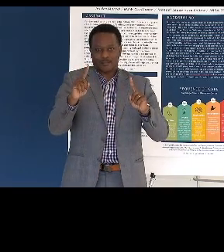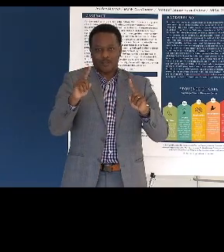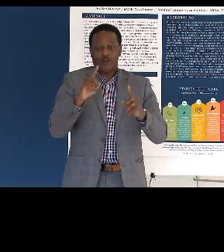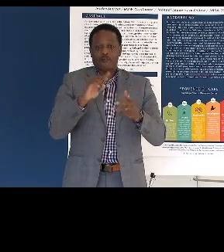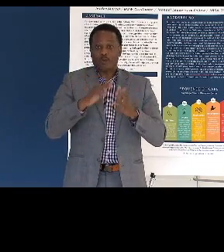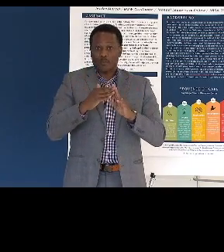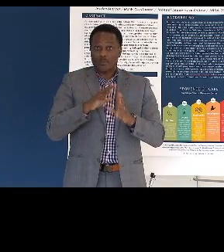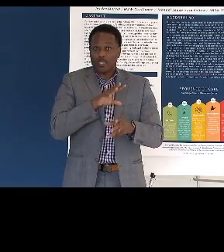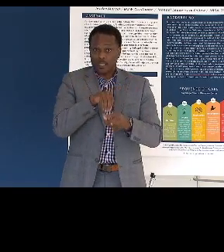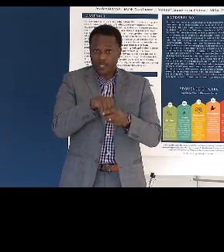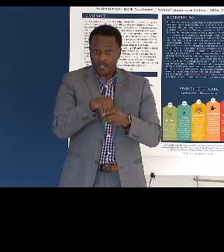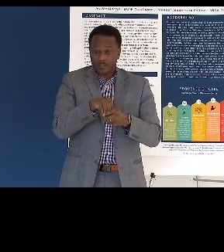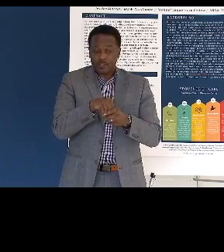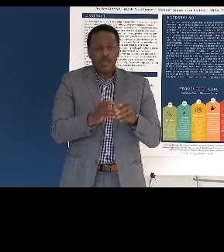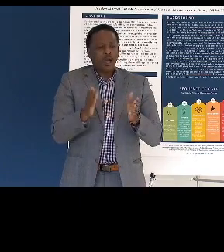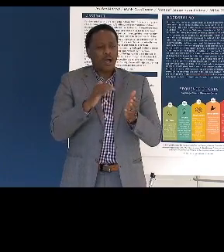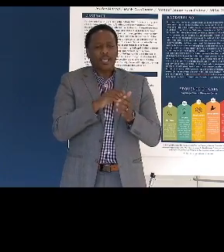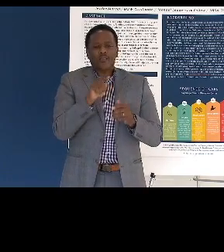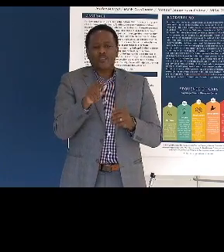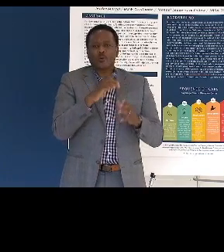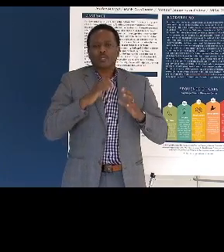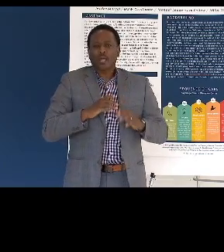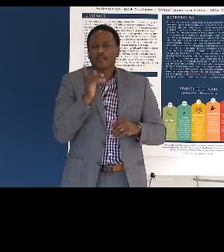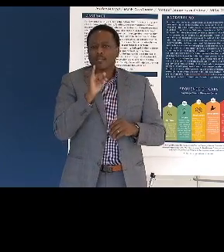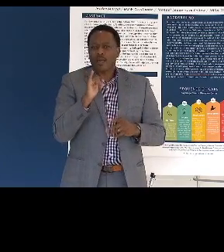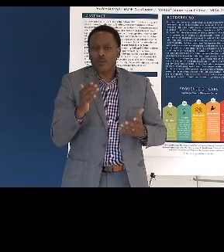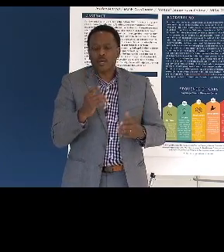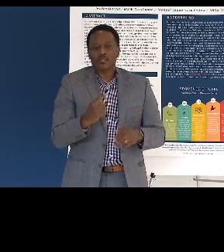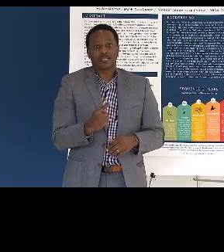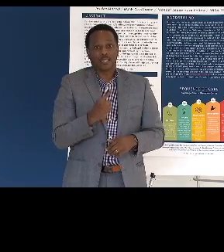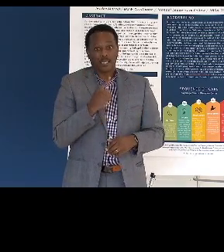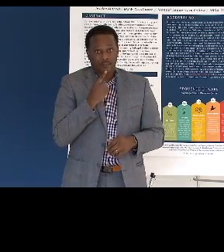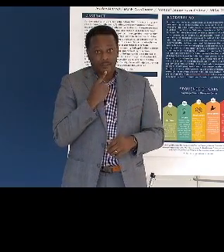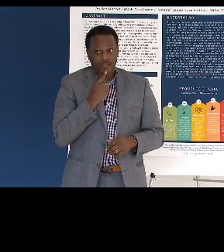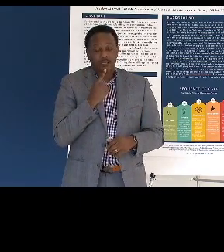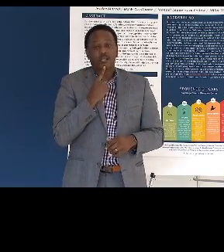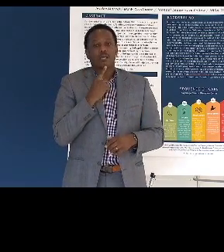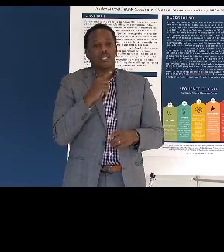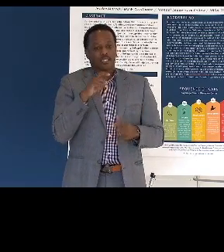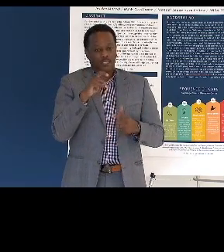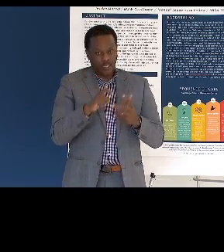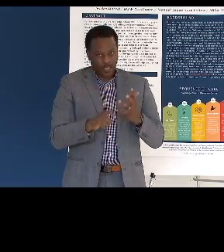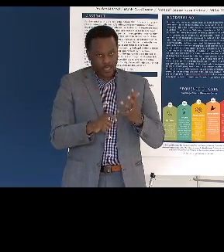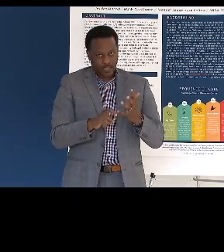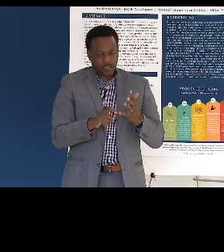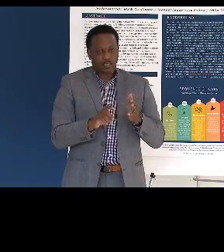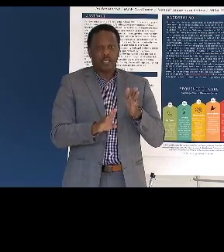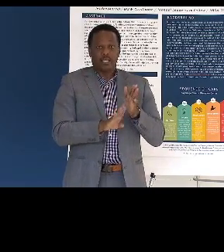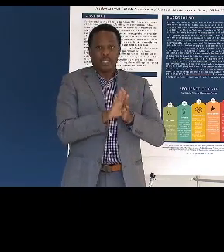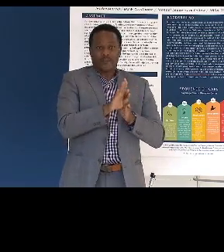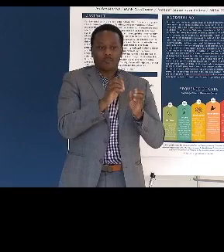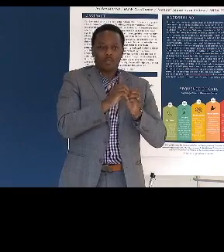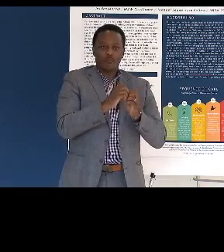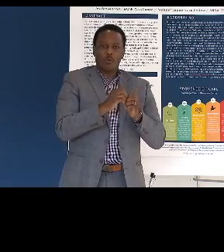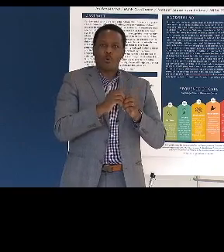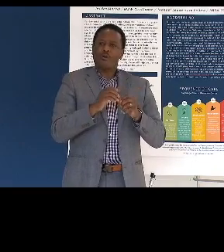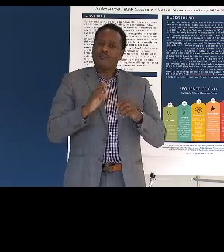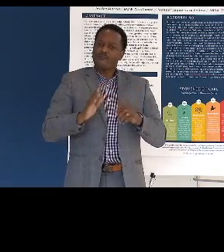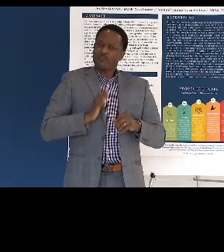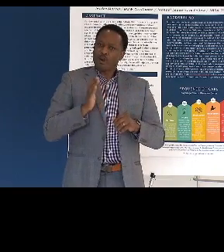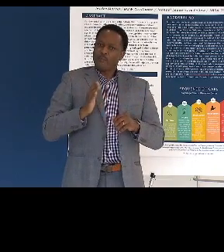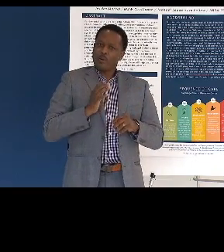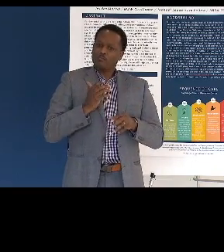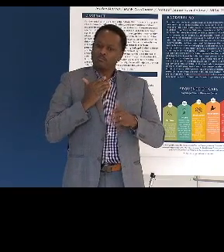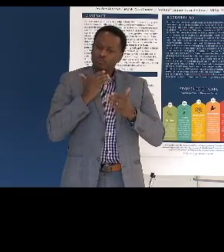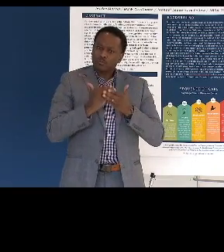are clients with really significant and chronic needs, and developing more formal and robust partnerships